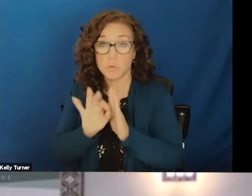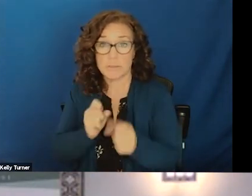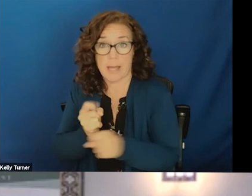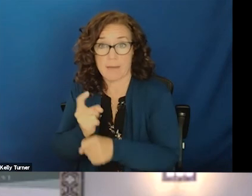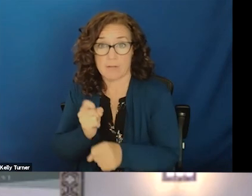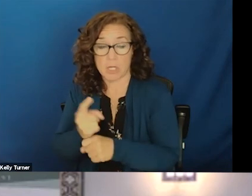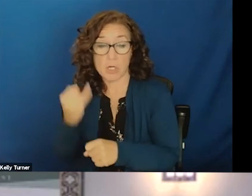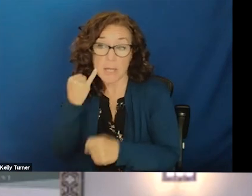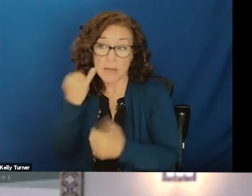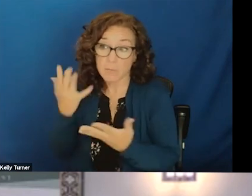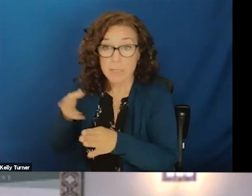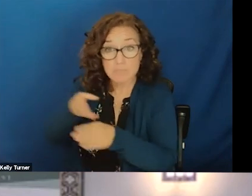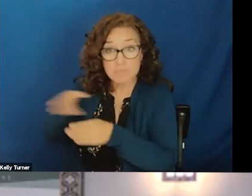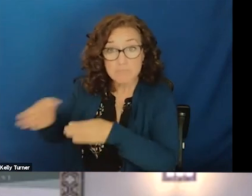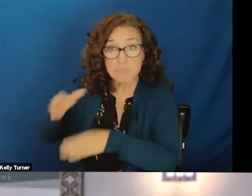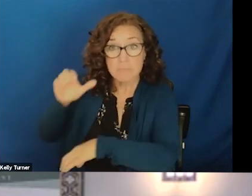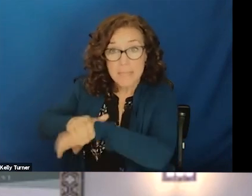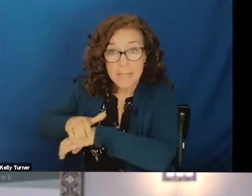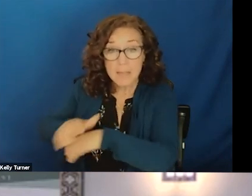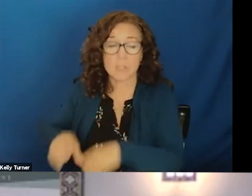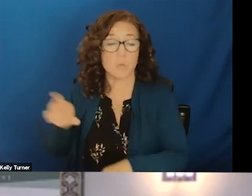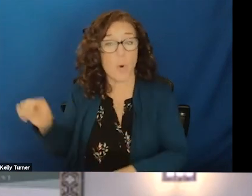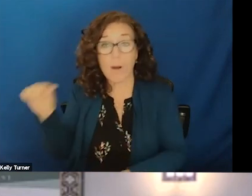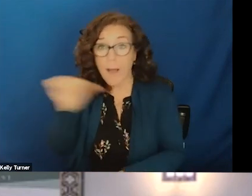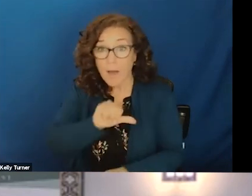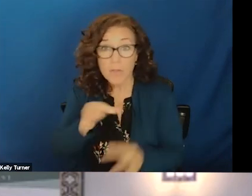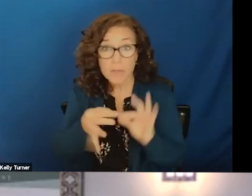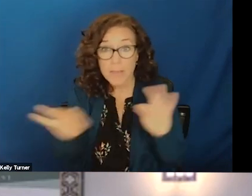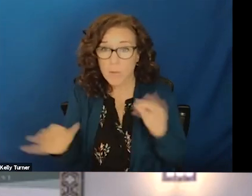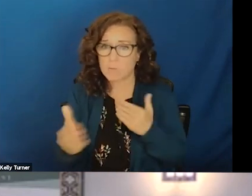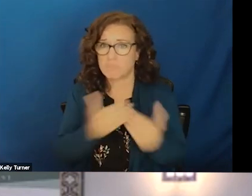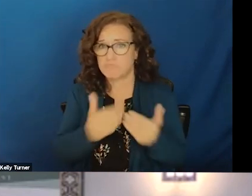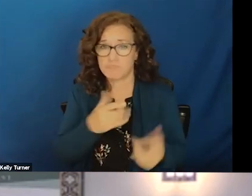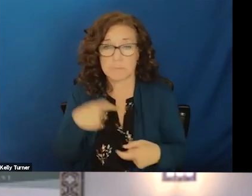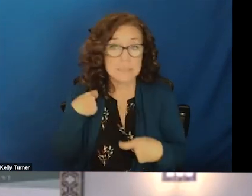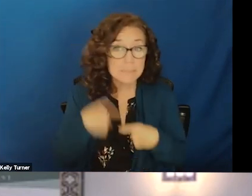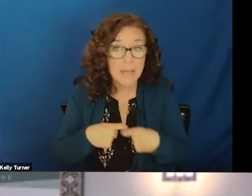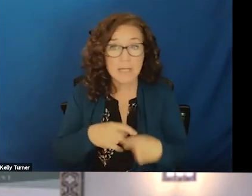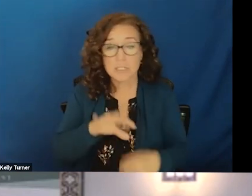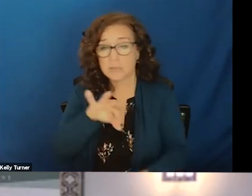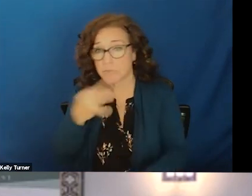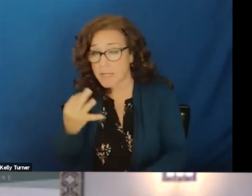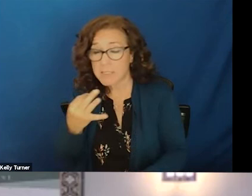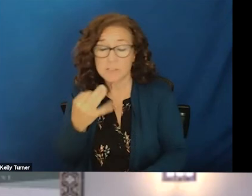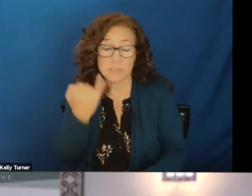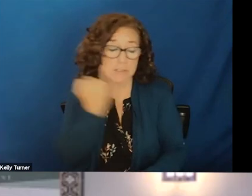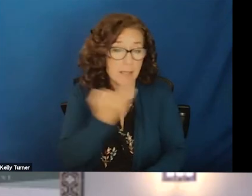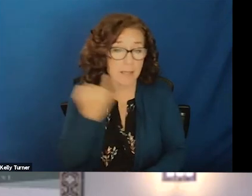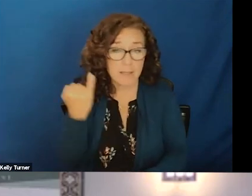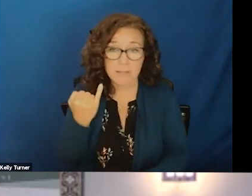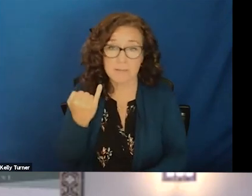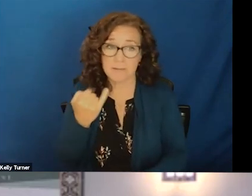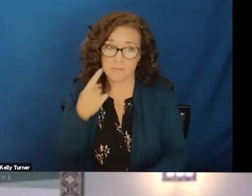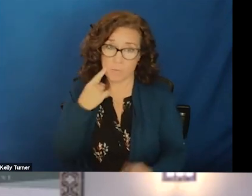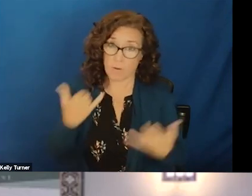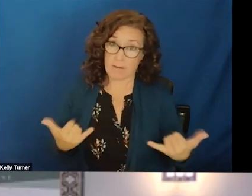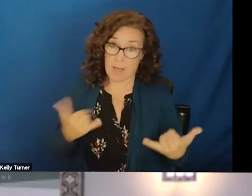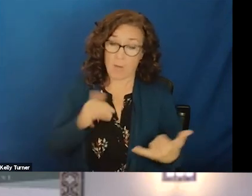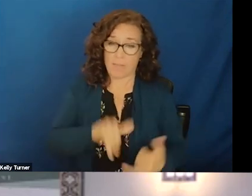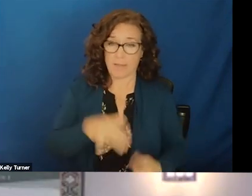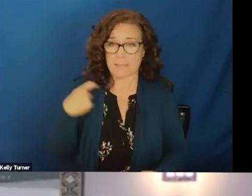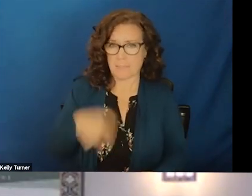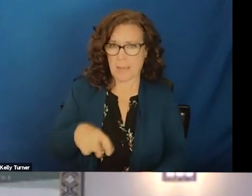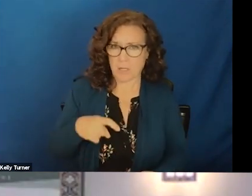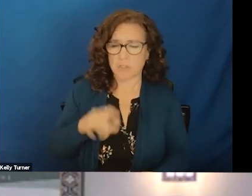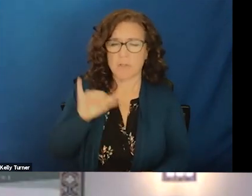only or any other language, regardless what it is. It could be French, Italian, In this case, you're saying it's Spanish. It's fine.